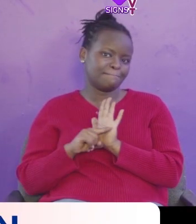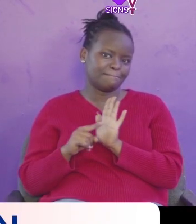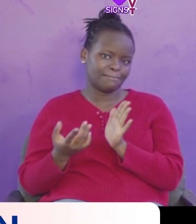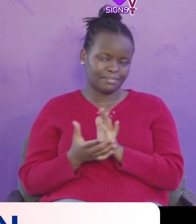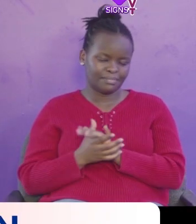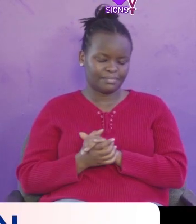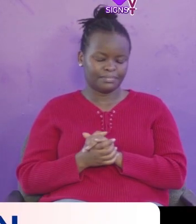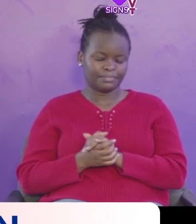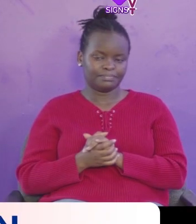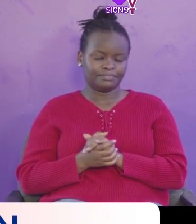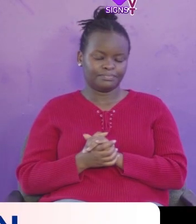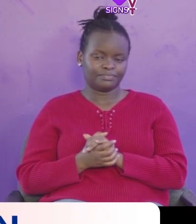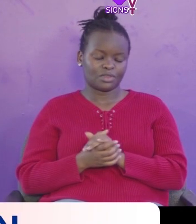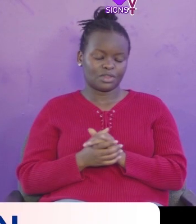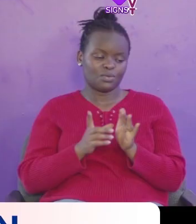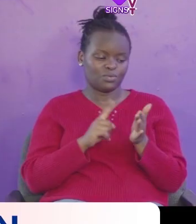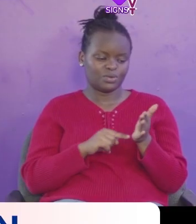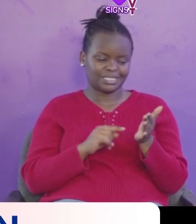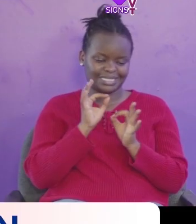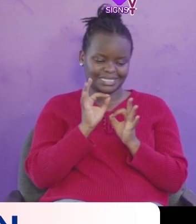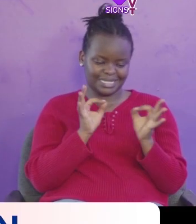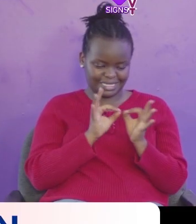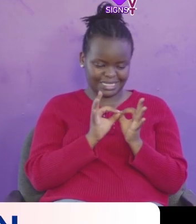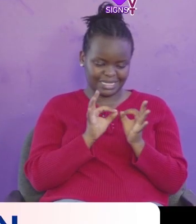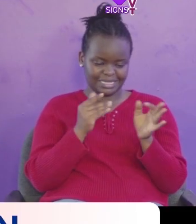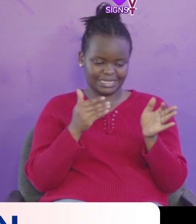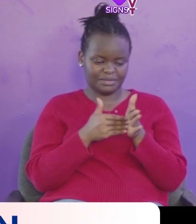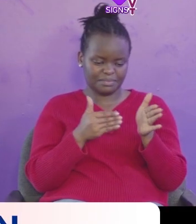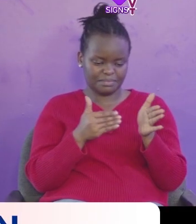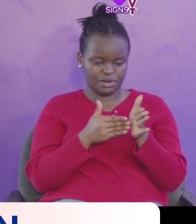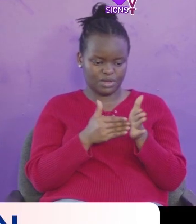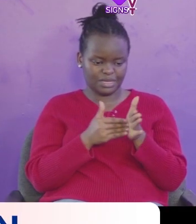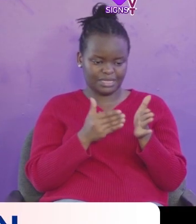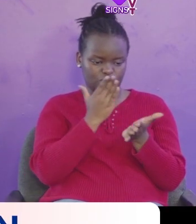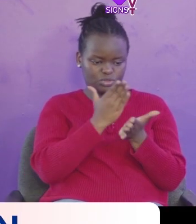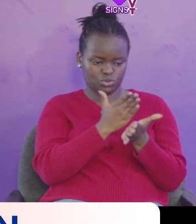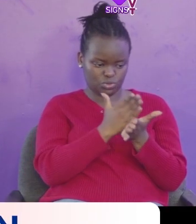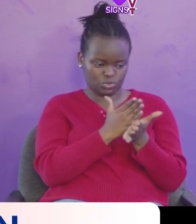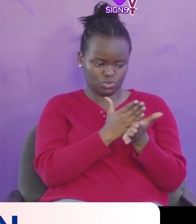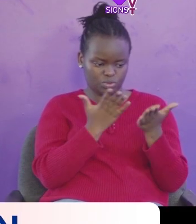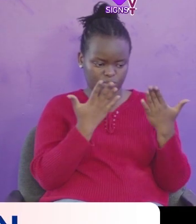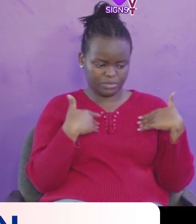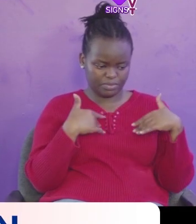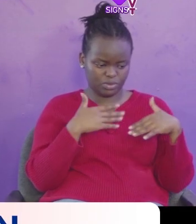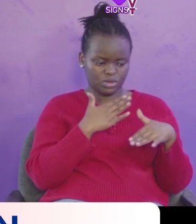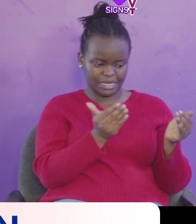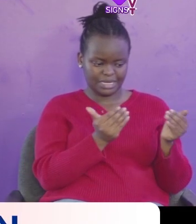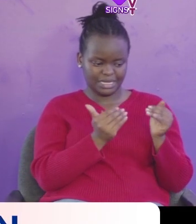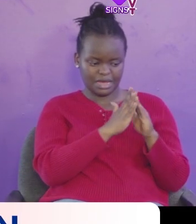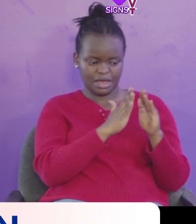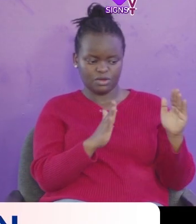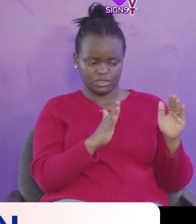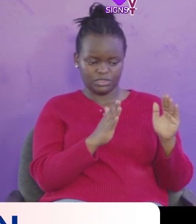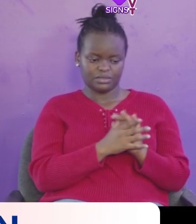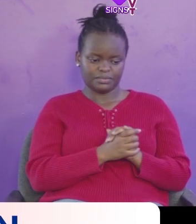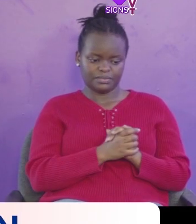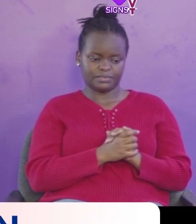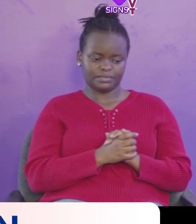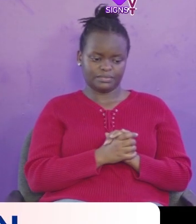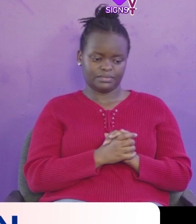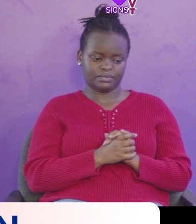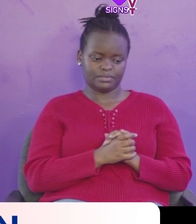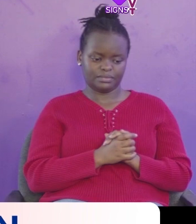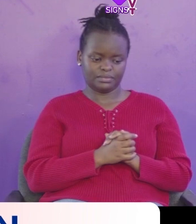what is it exactly that is stopping the genuine cases? Wacha nikusumbue hapo mpaka itoke